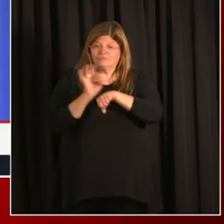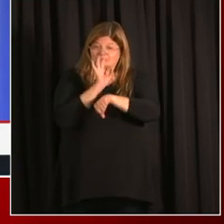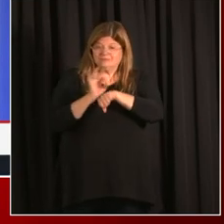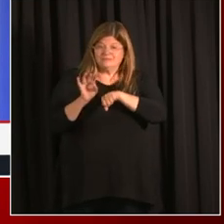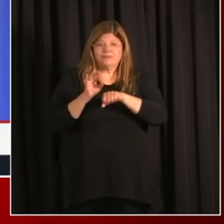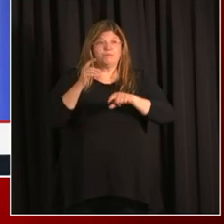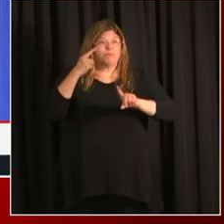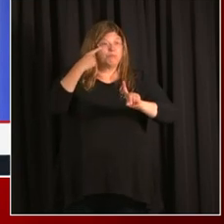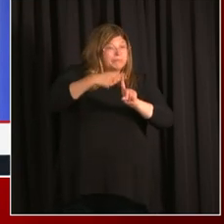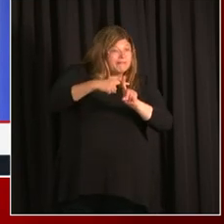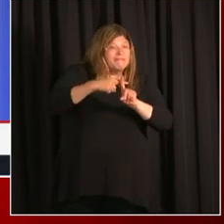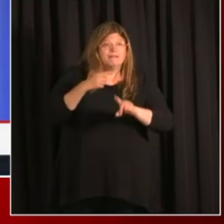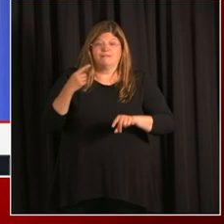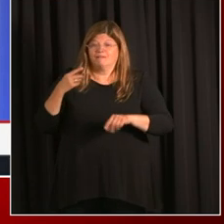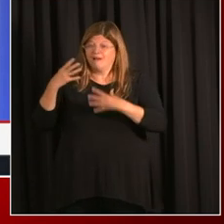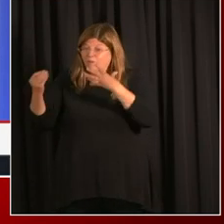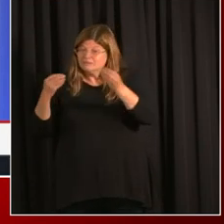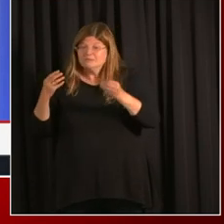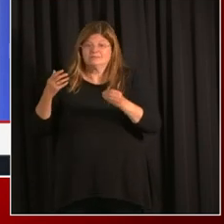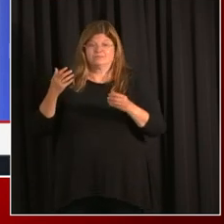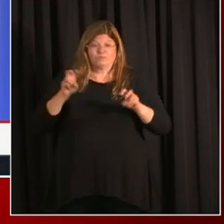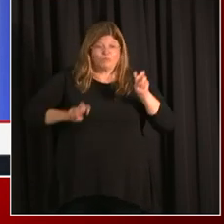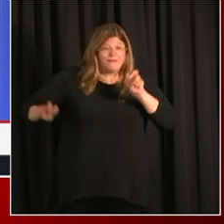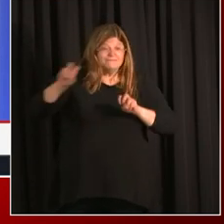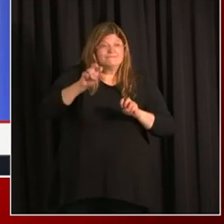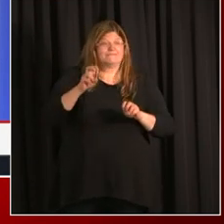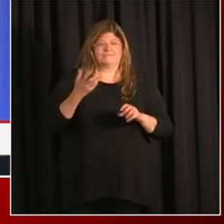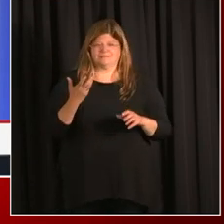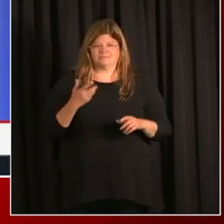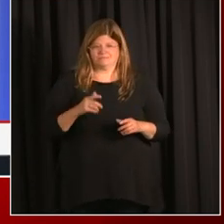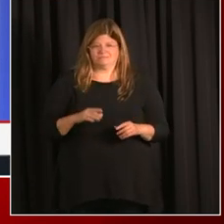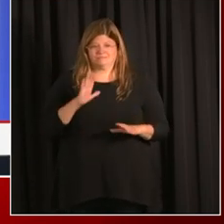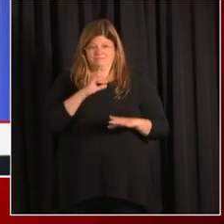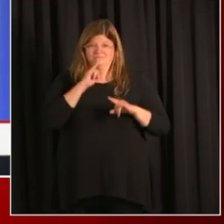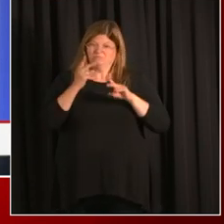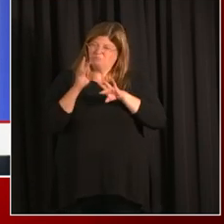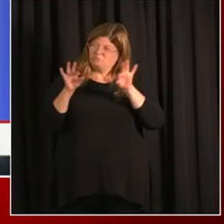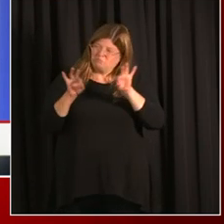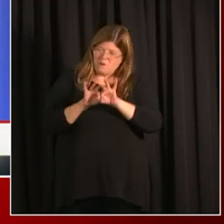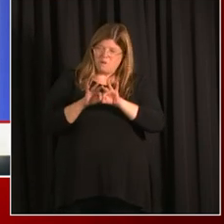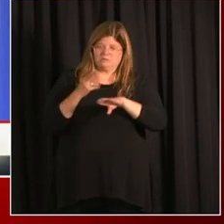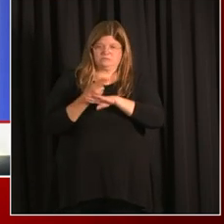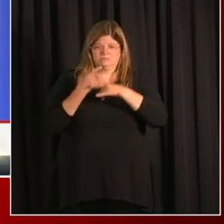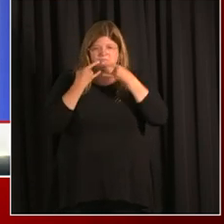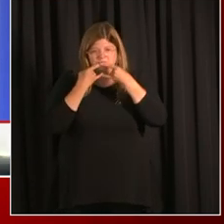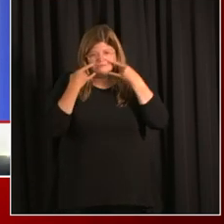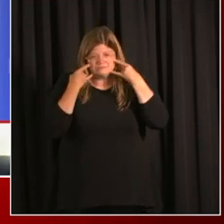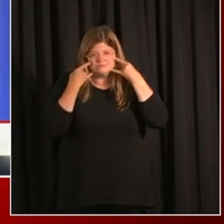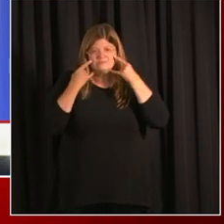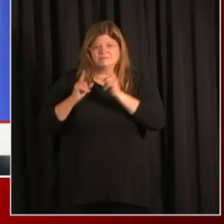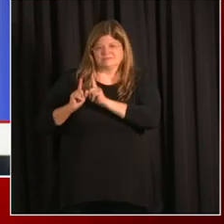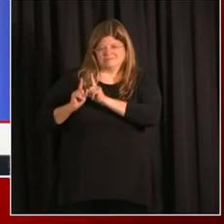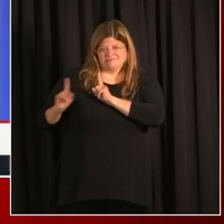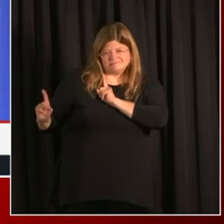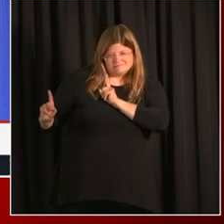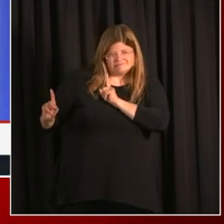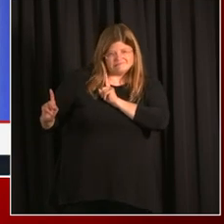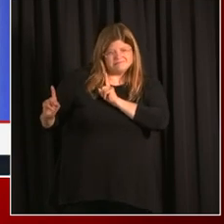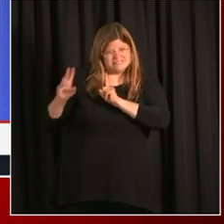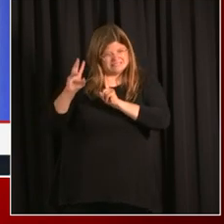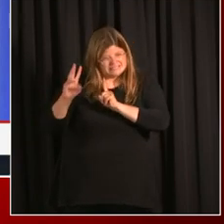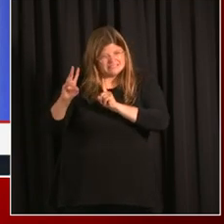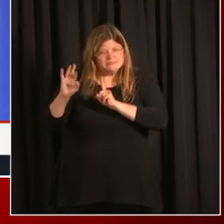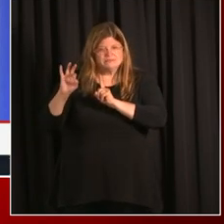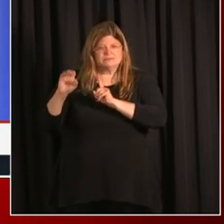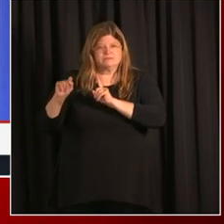in a pandemic. And those are things like being sure to wear a mask, keeping 6 feet of distance from people who are not members